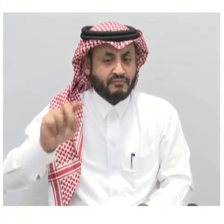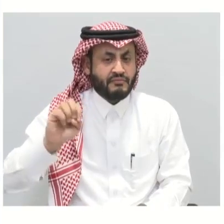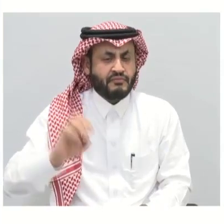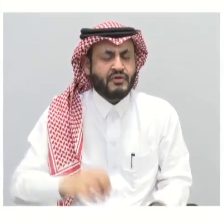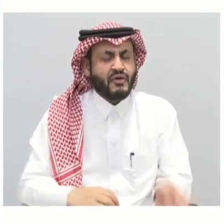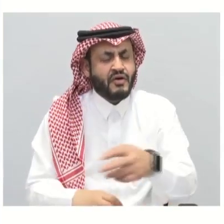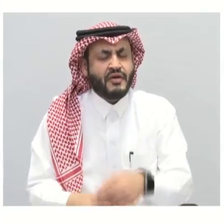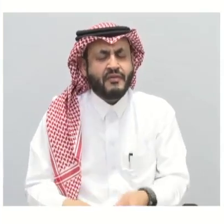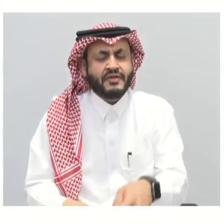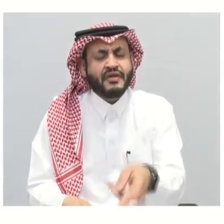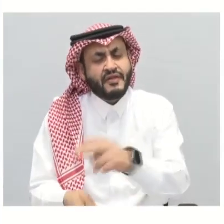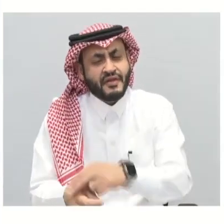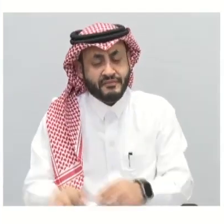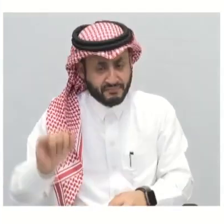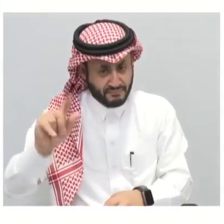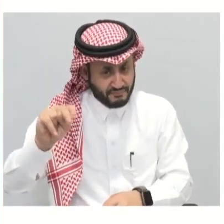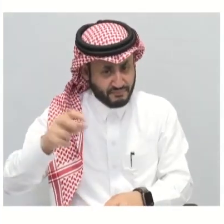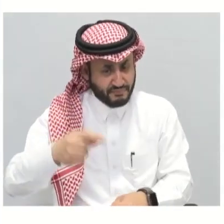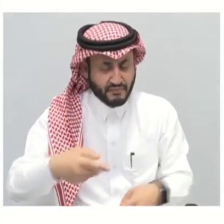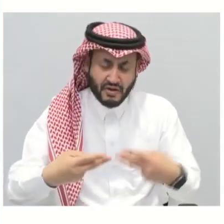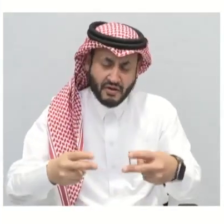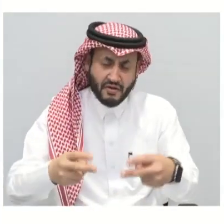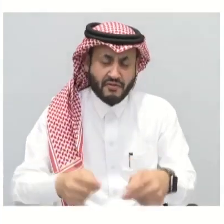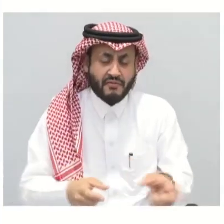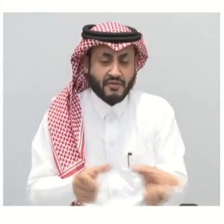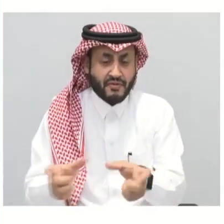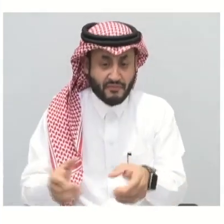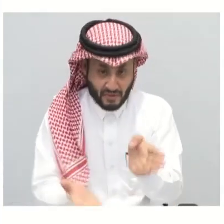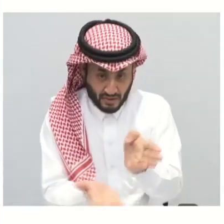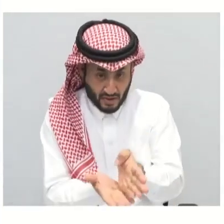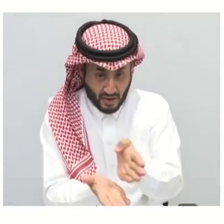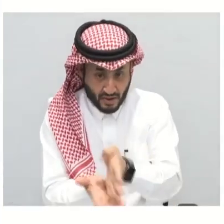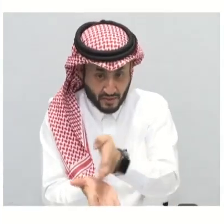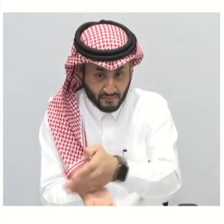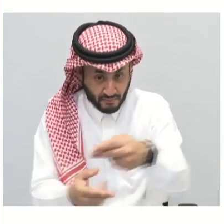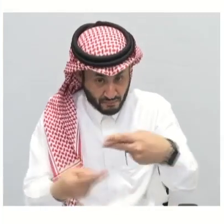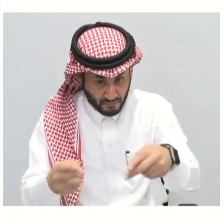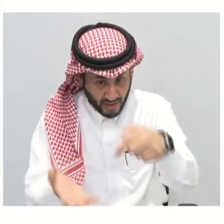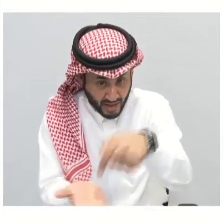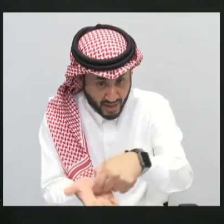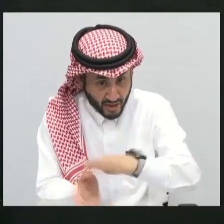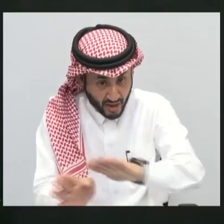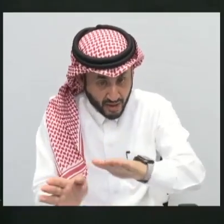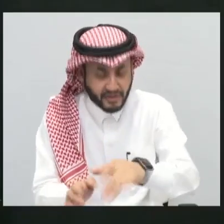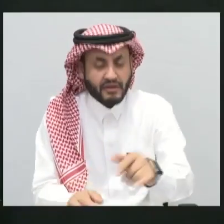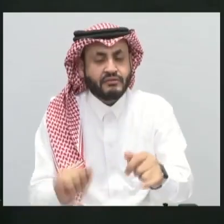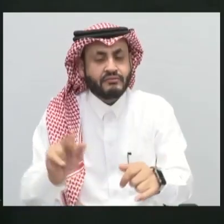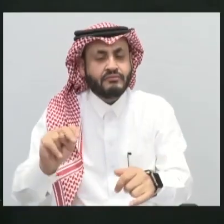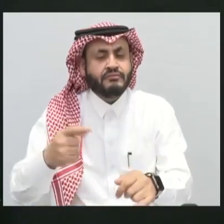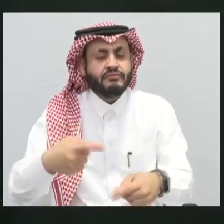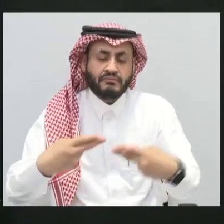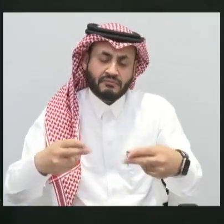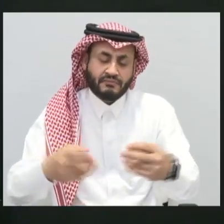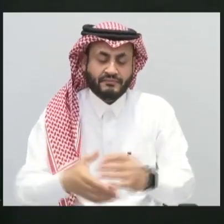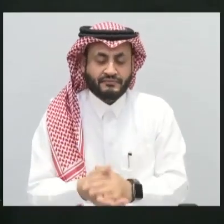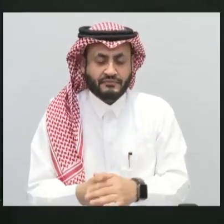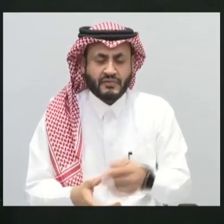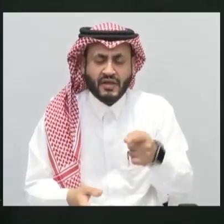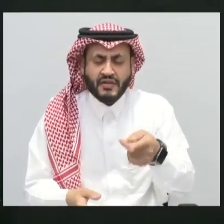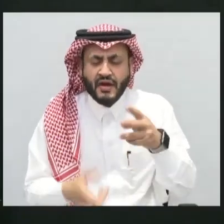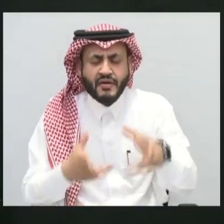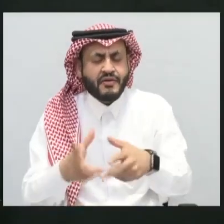use the present progressive when the arrangements are certain. For example, if I have a plan, okay, in